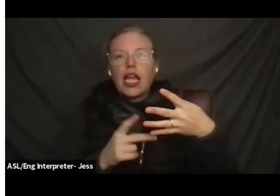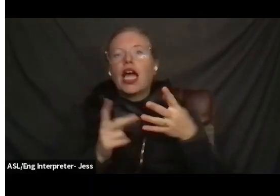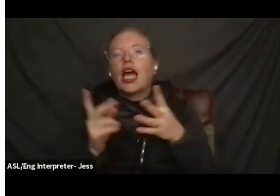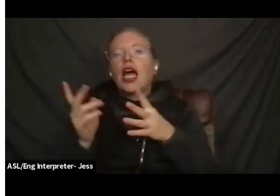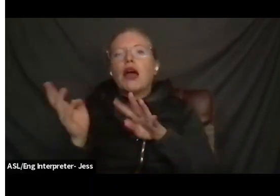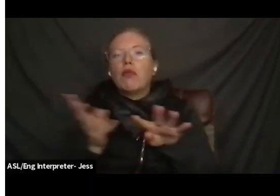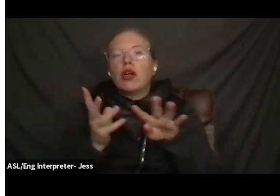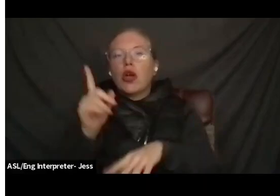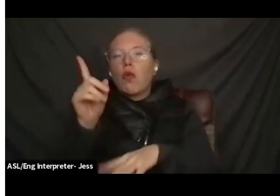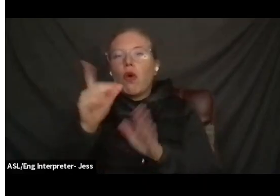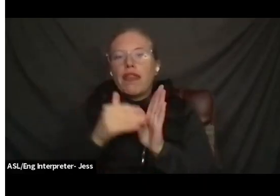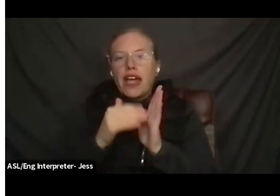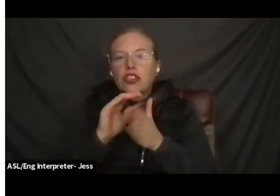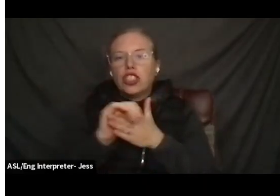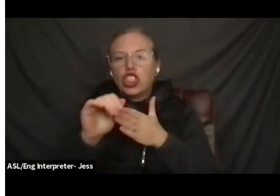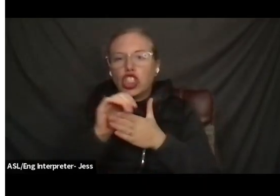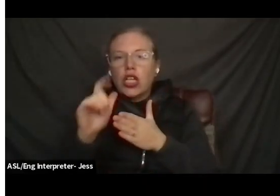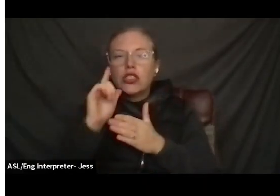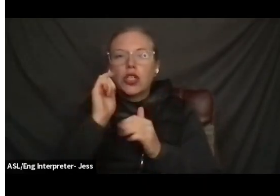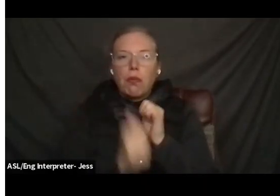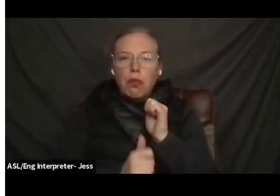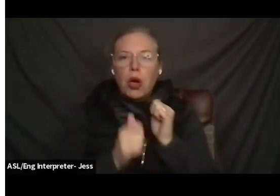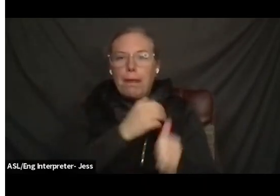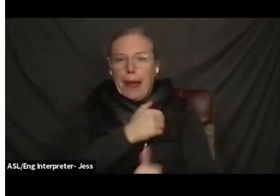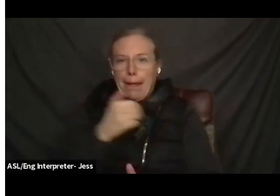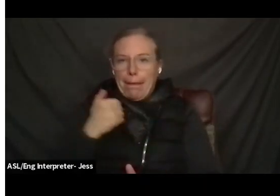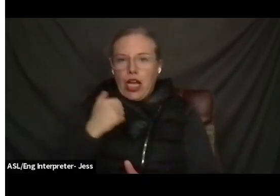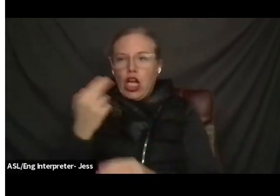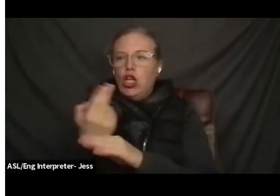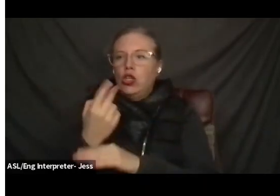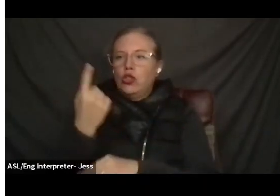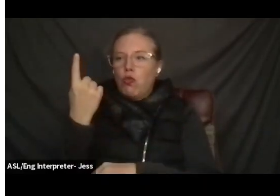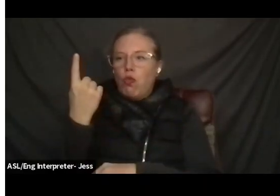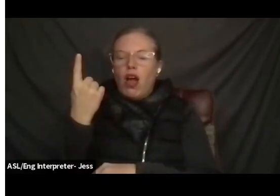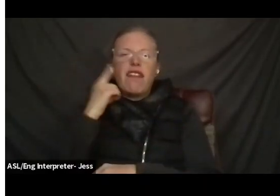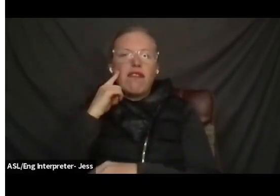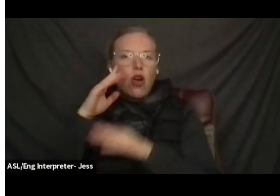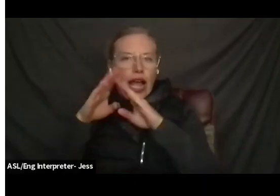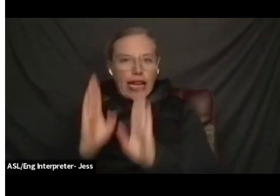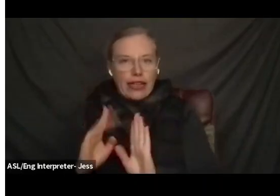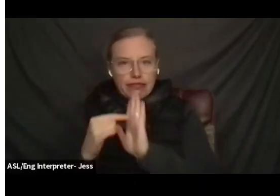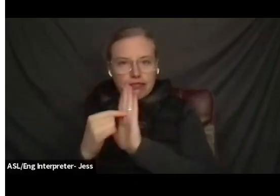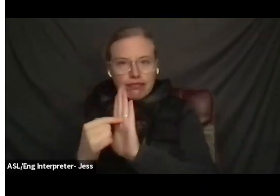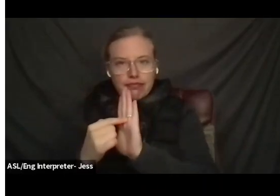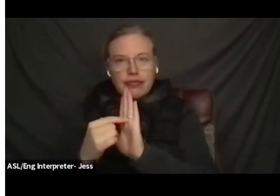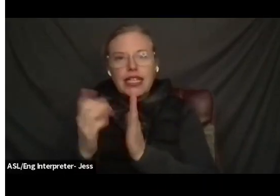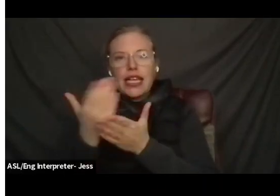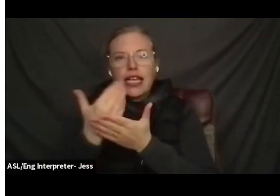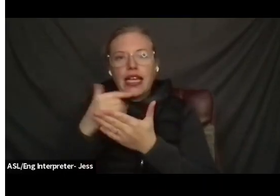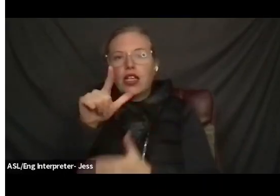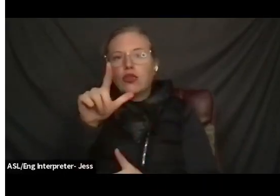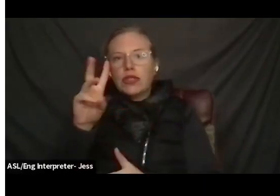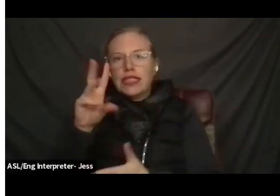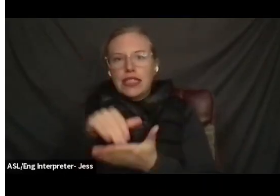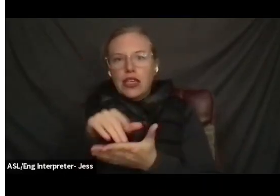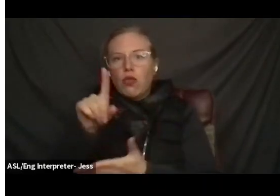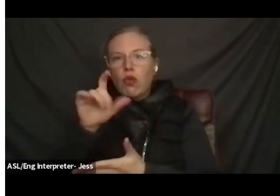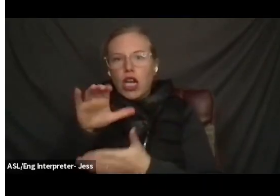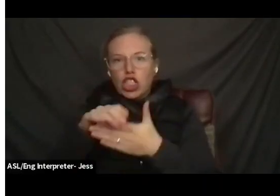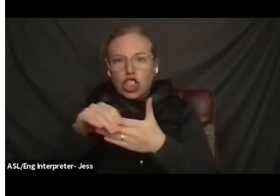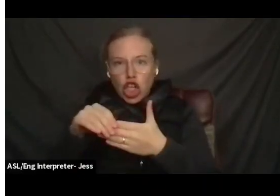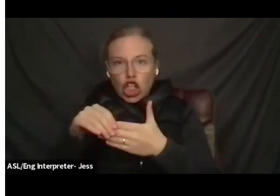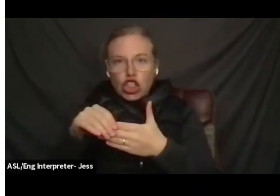of $1,000 per household member, and using a household of one as an example, the income limits are